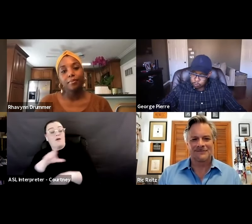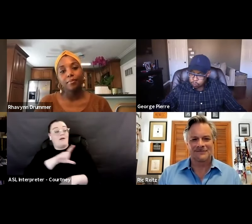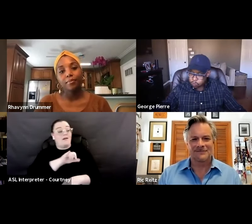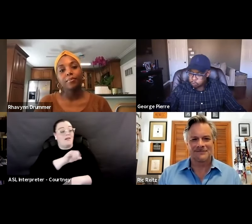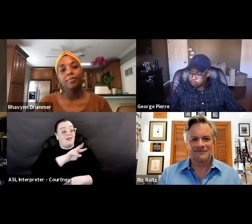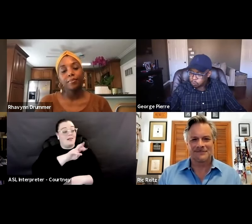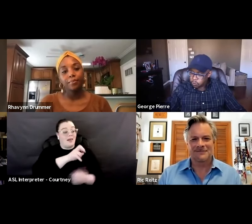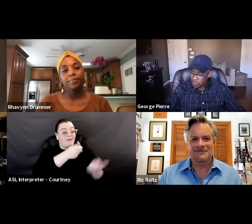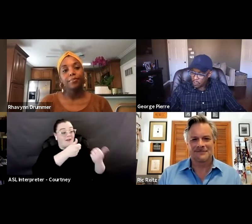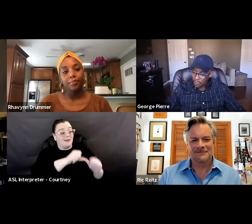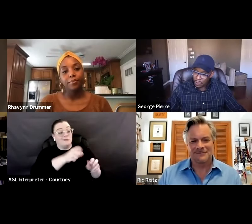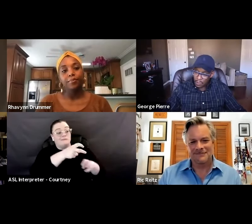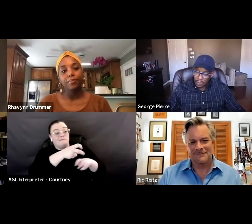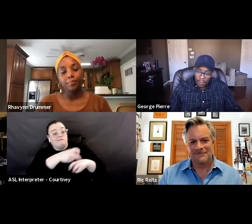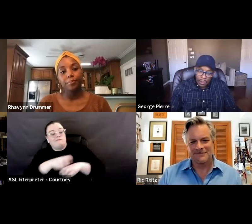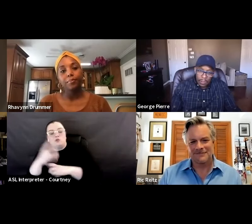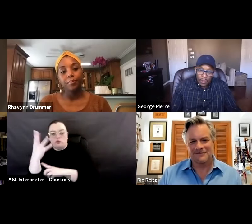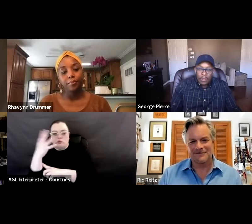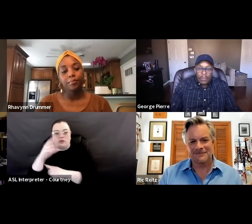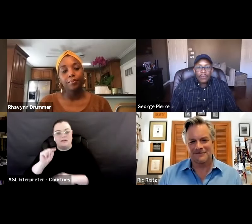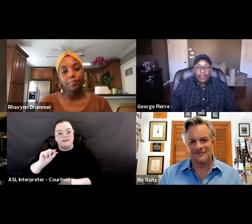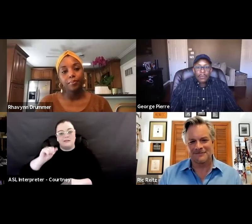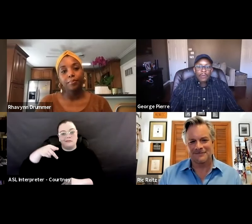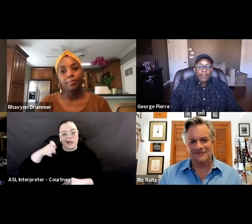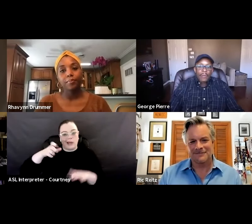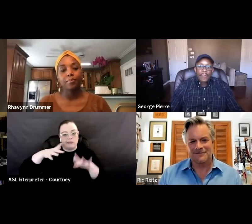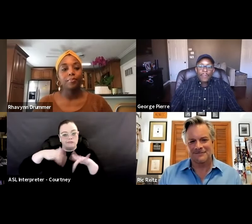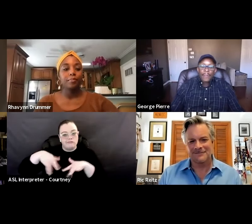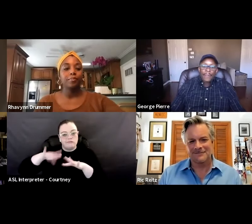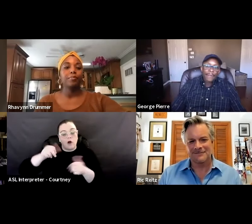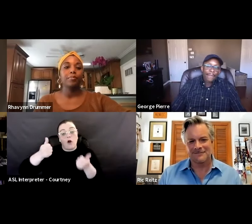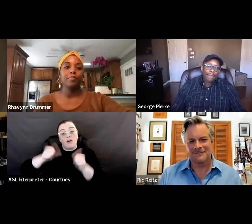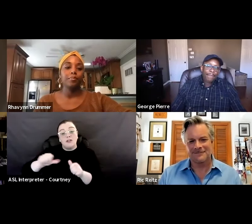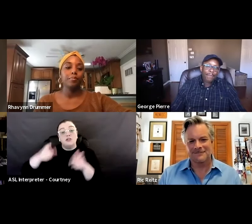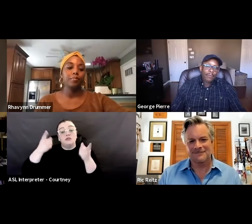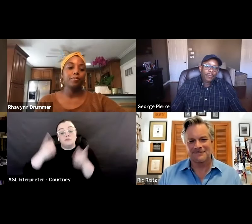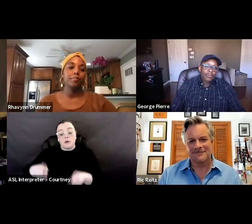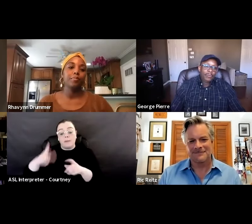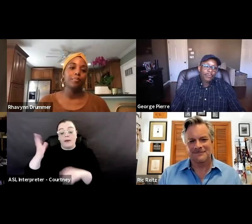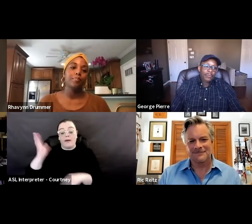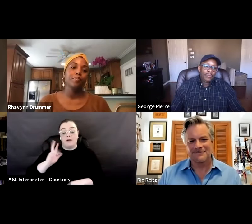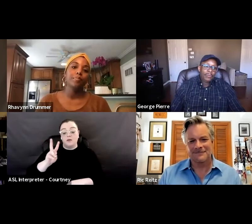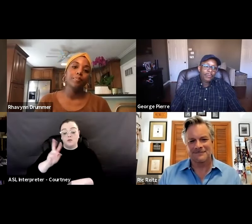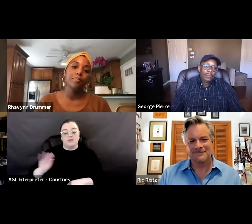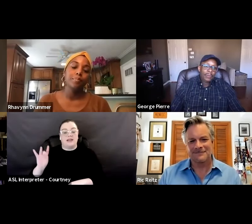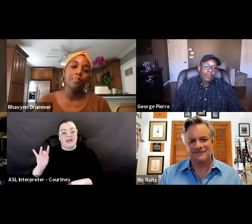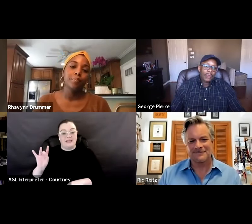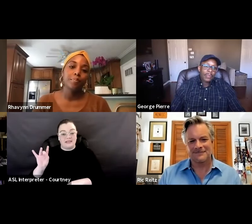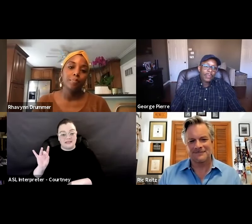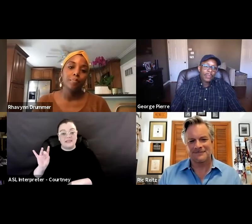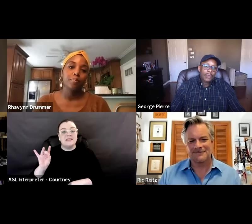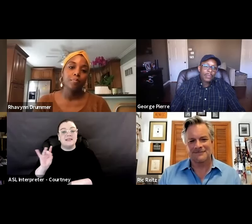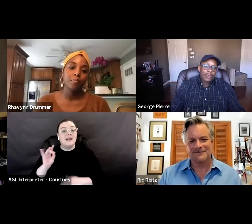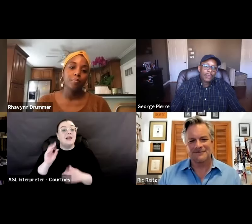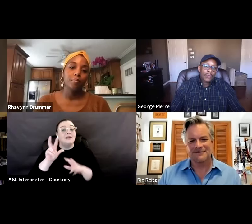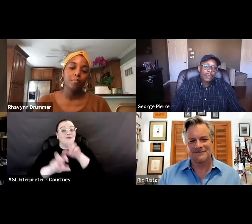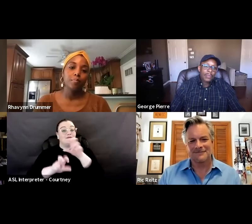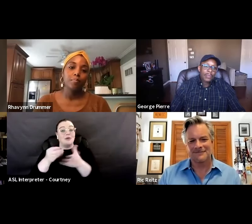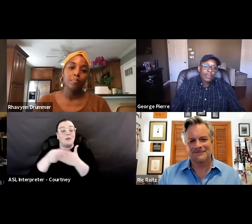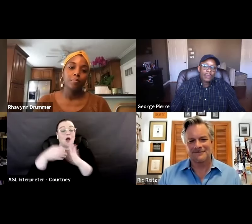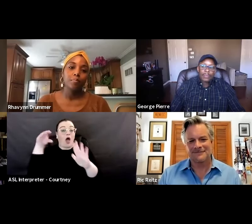really happened in 2008 when the stock market fell and gas was $4.25 a